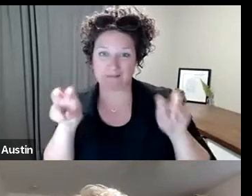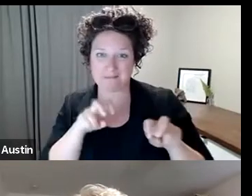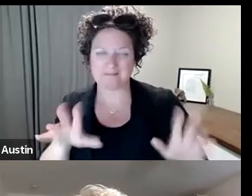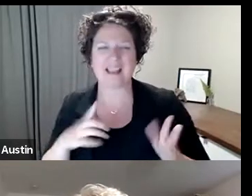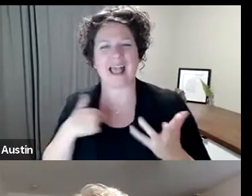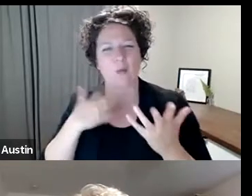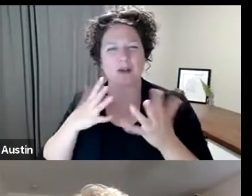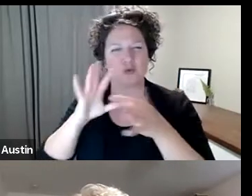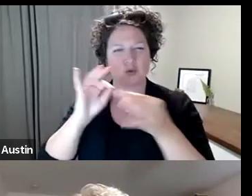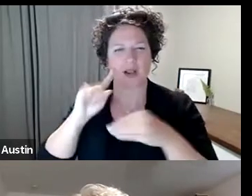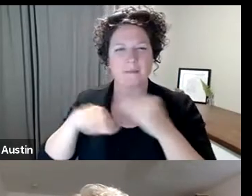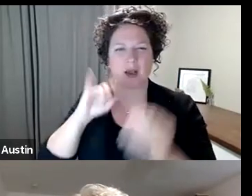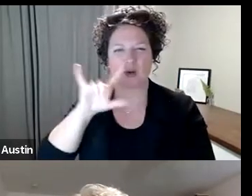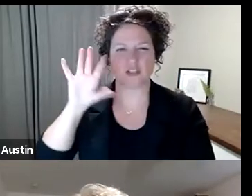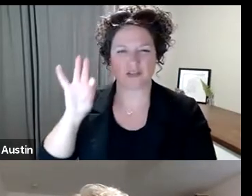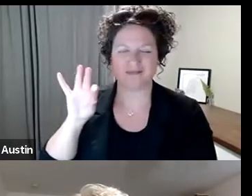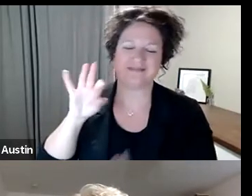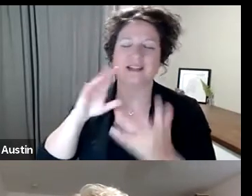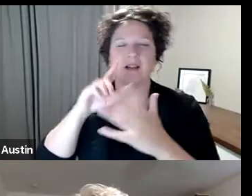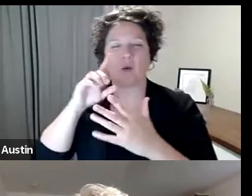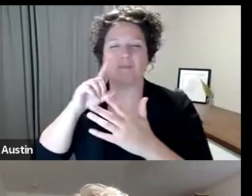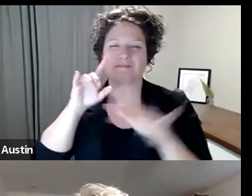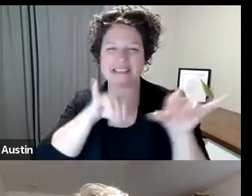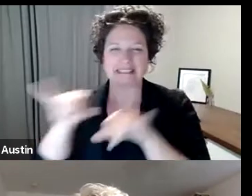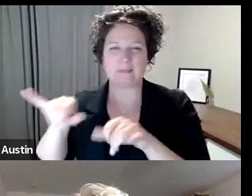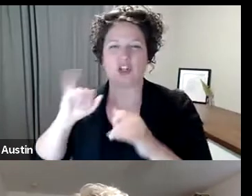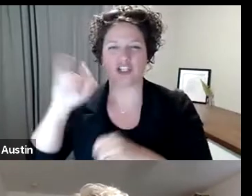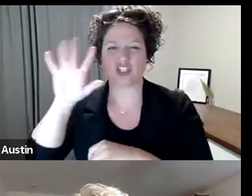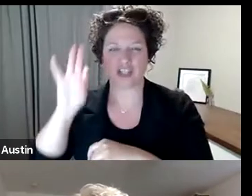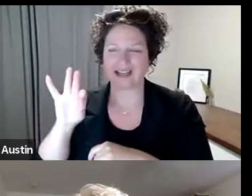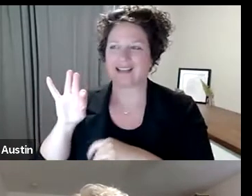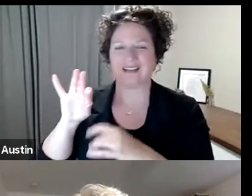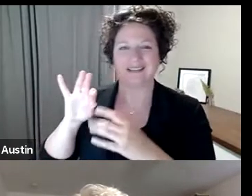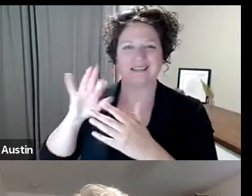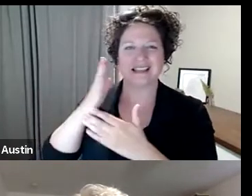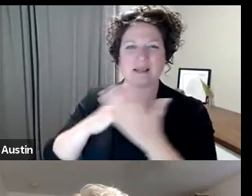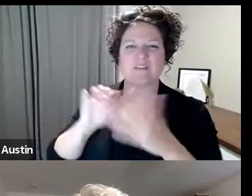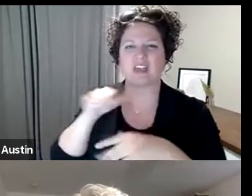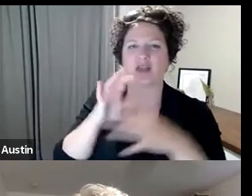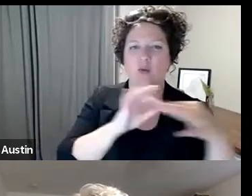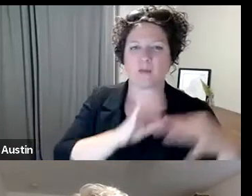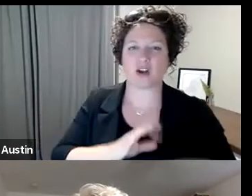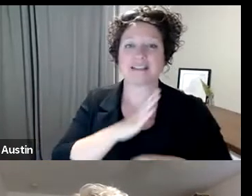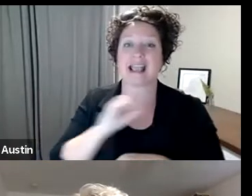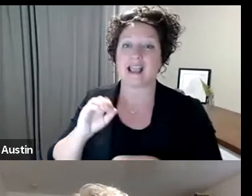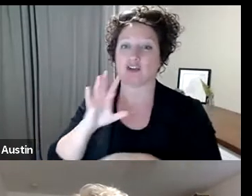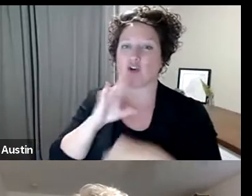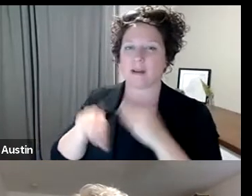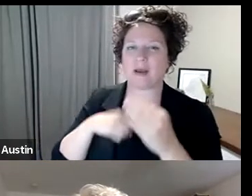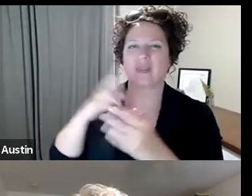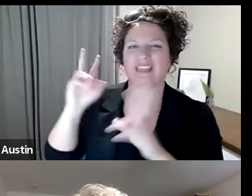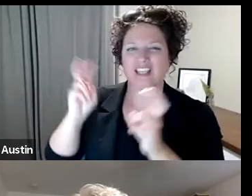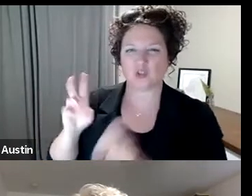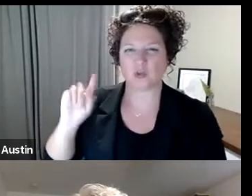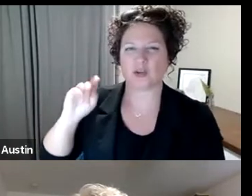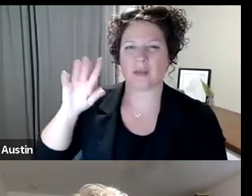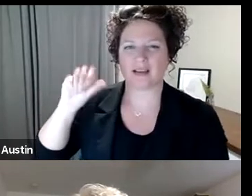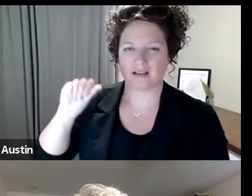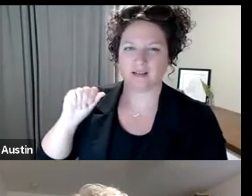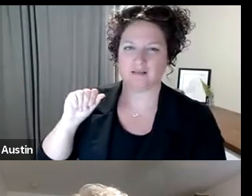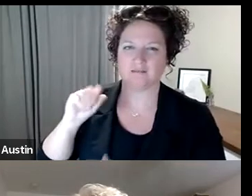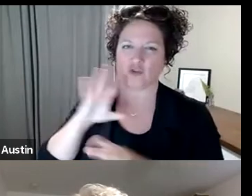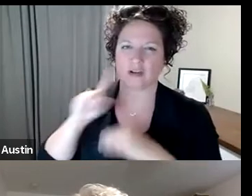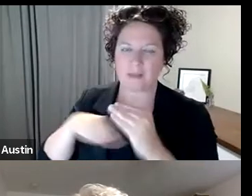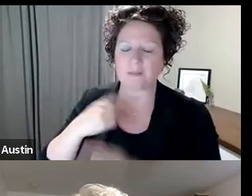Jenny, the remarks that were made earlier and also double down on the issues that Tamika put on the table. At the Bill and Melinda